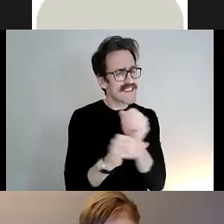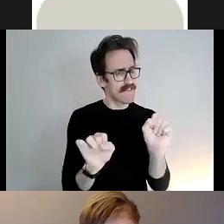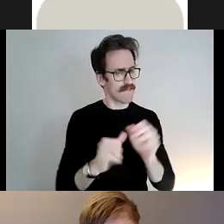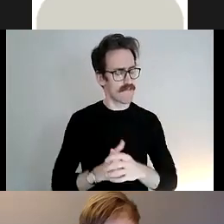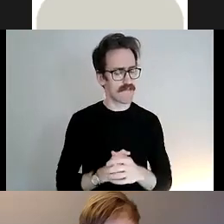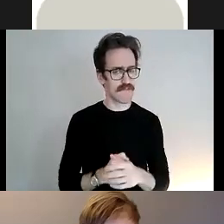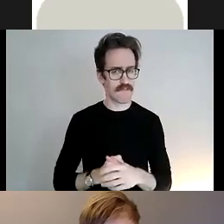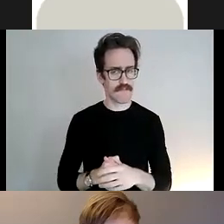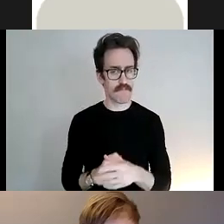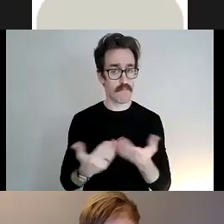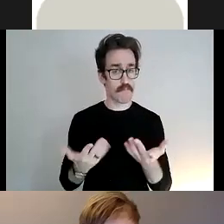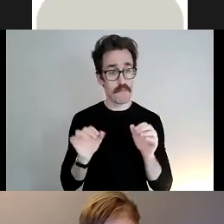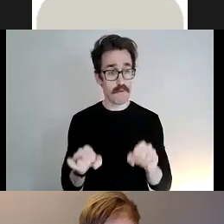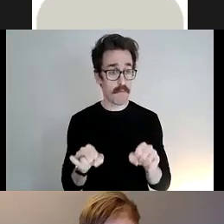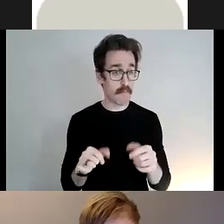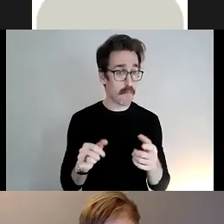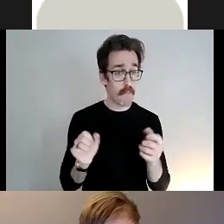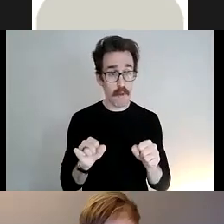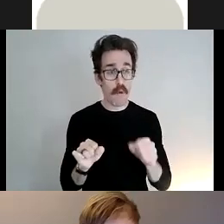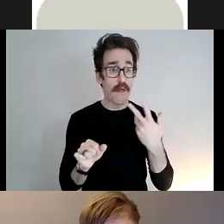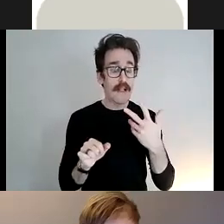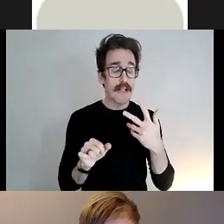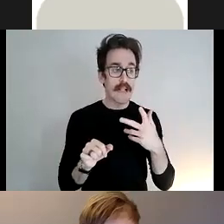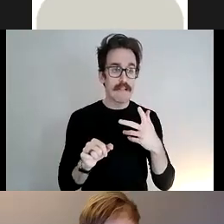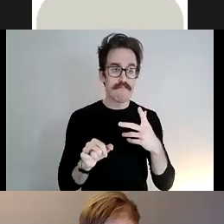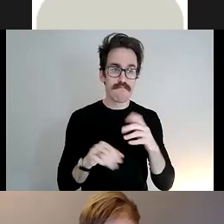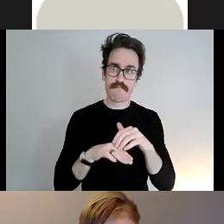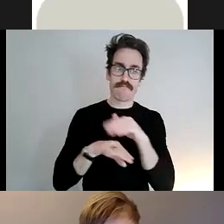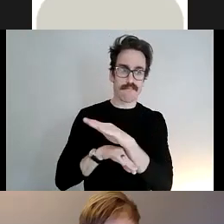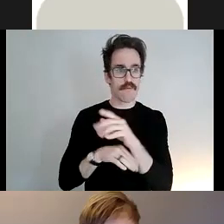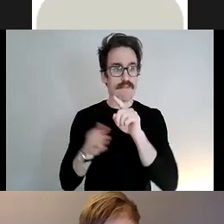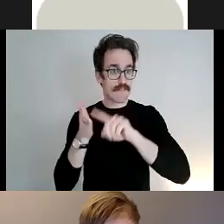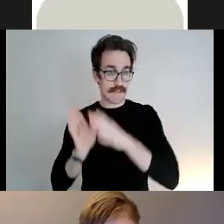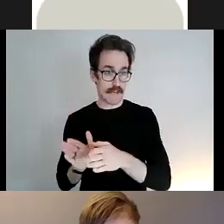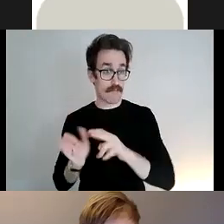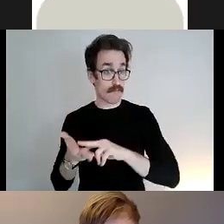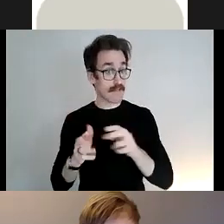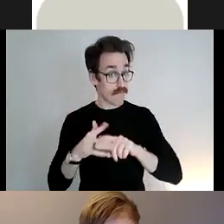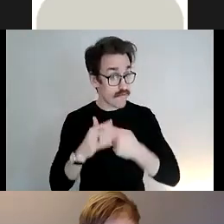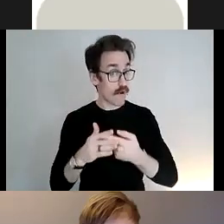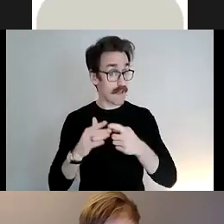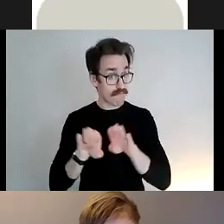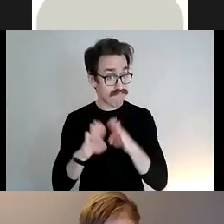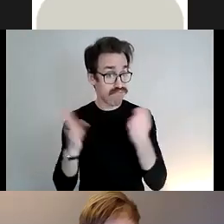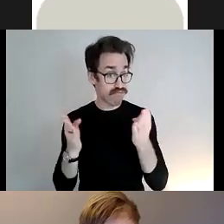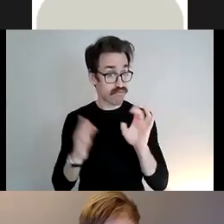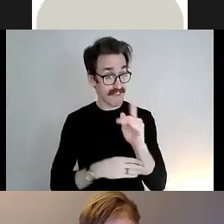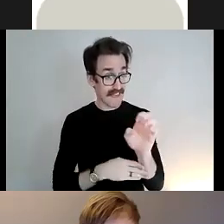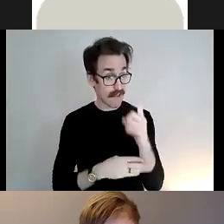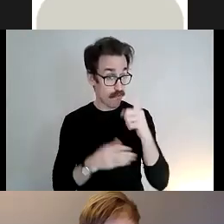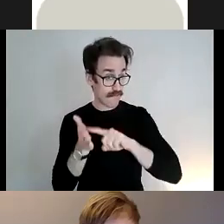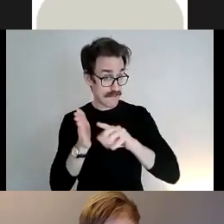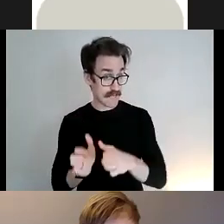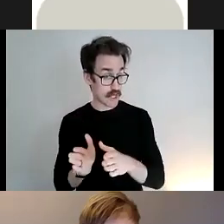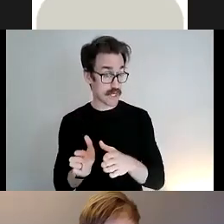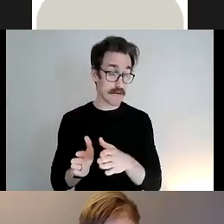As I said, we may bump it up and it may get assigned to an investigator, but that still doesn't mean that an investigation is opened. It means that another investigator who isn't dealing with 20